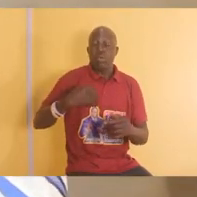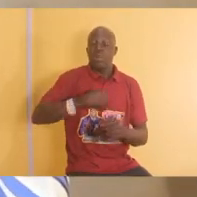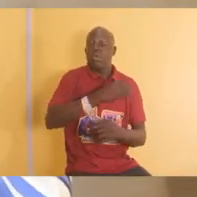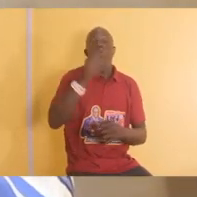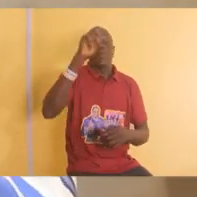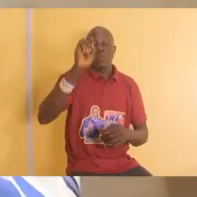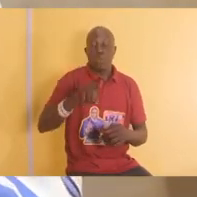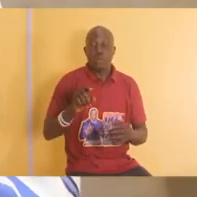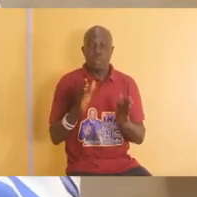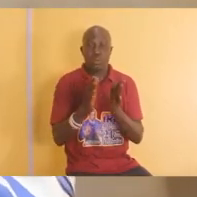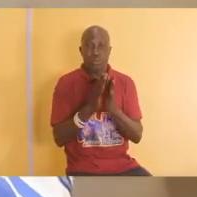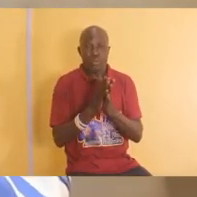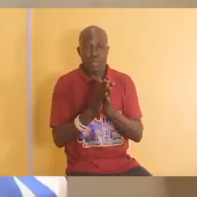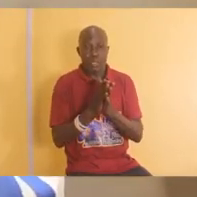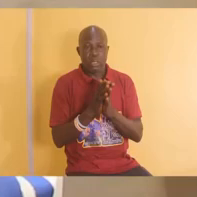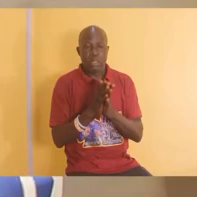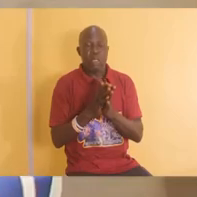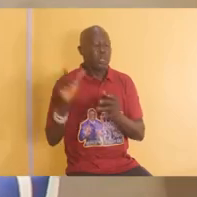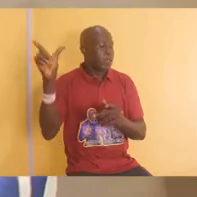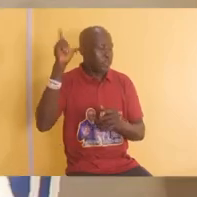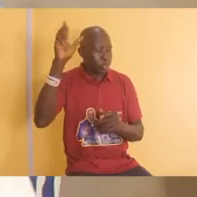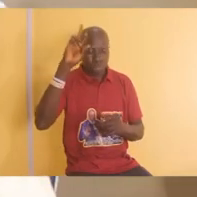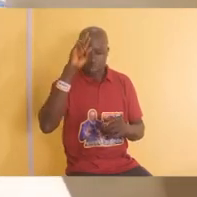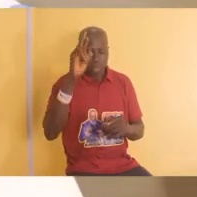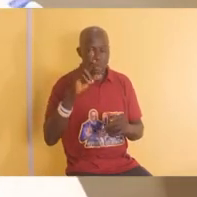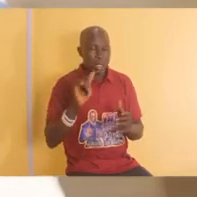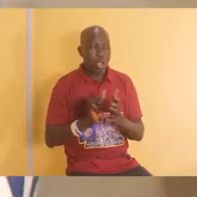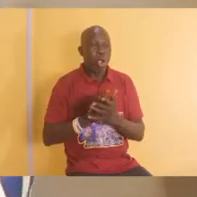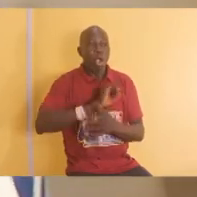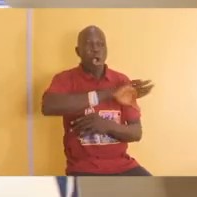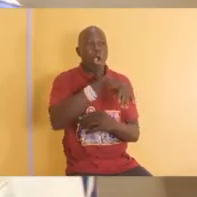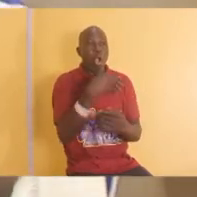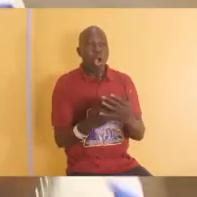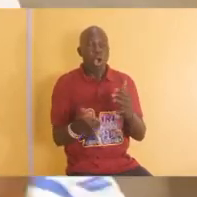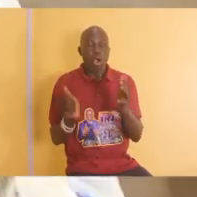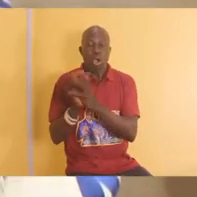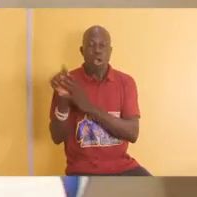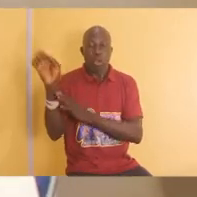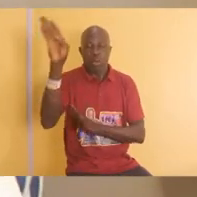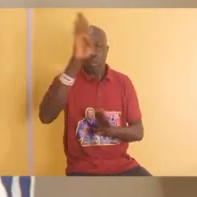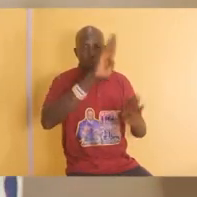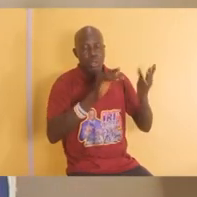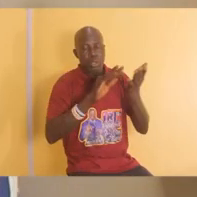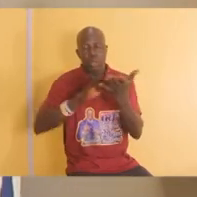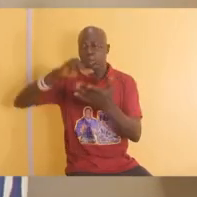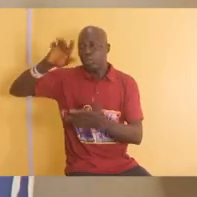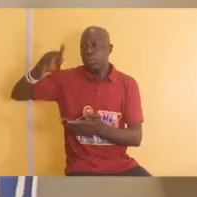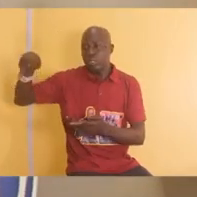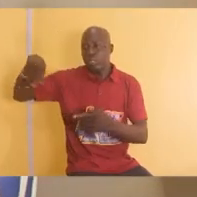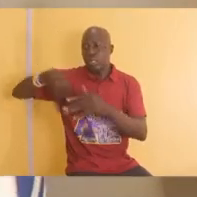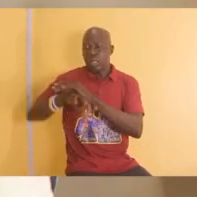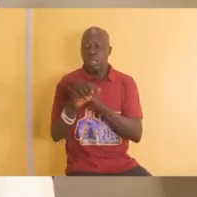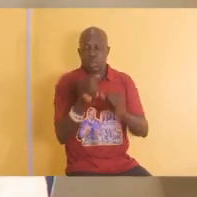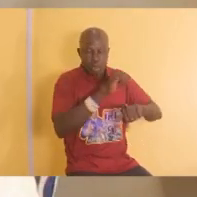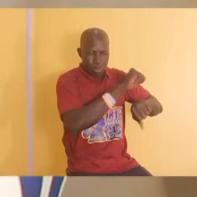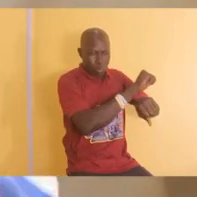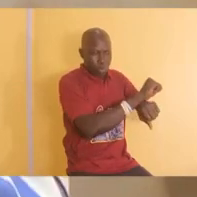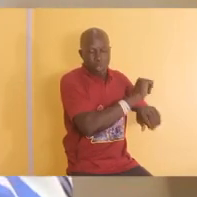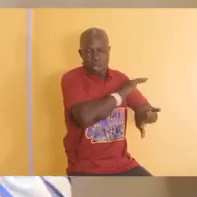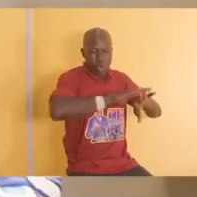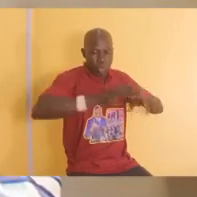Because we must pray. Listen to me, sir. All the glorious children put in captivity.